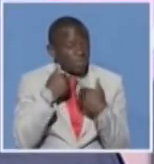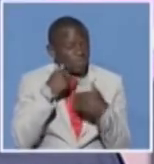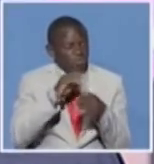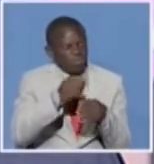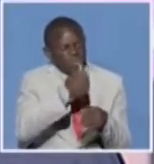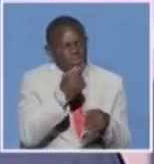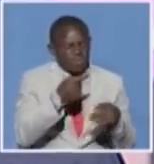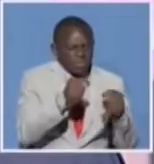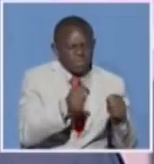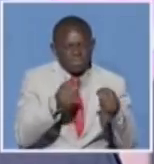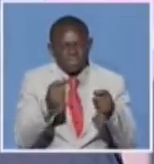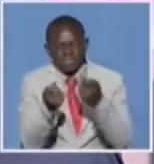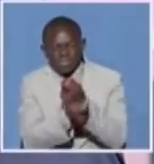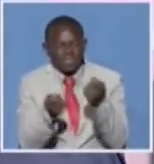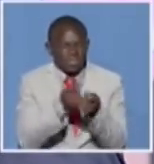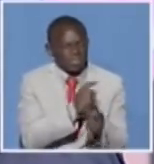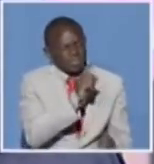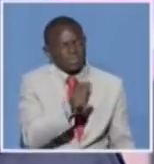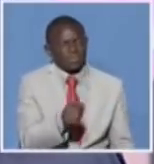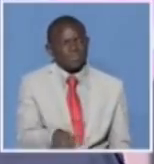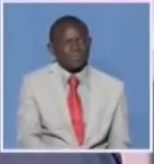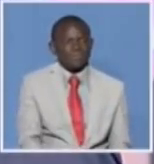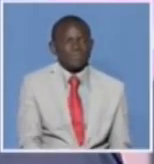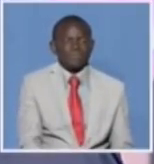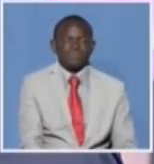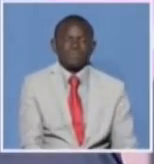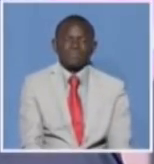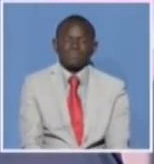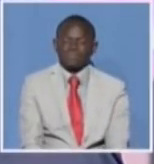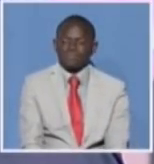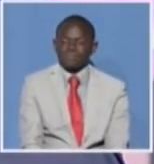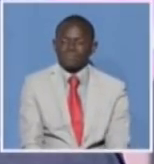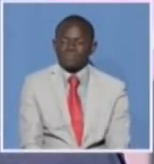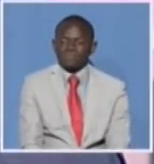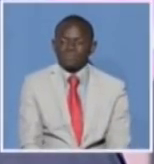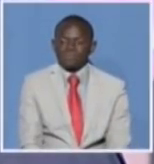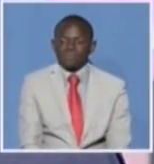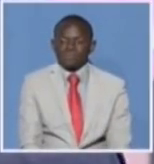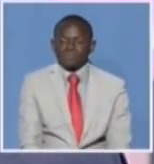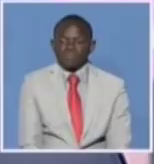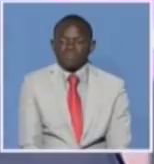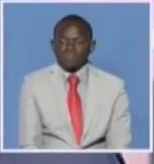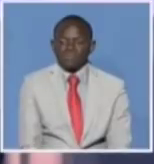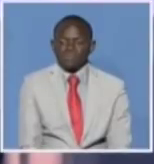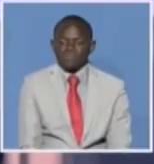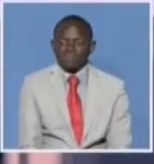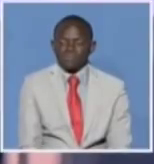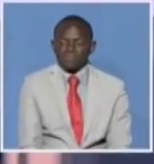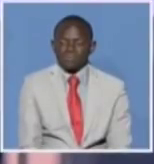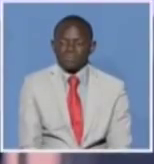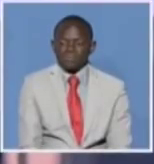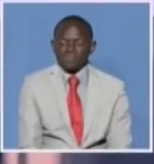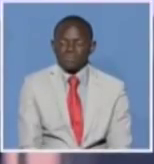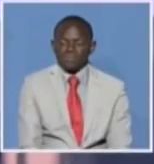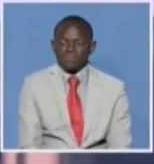teachers? You must understand that when you determine your destiny as a